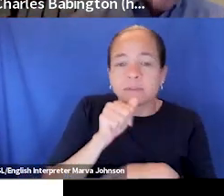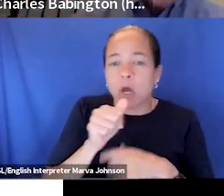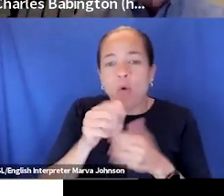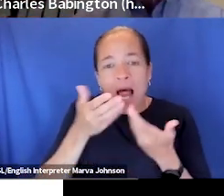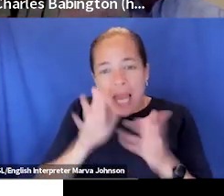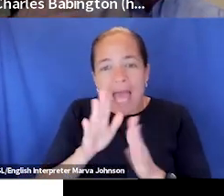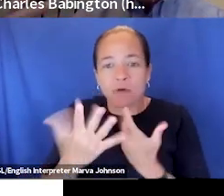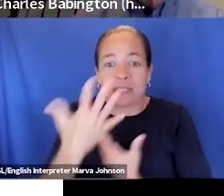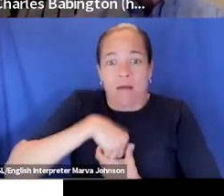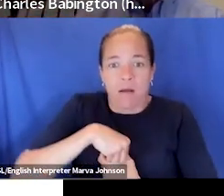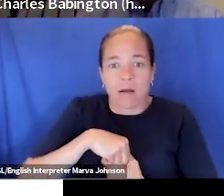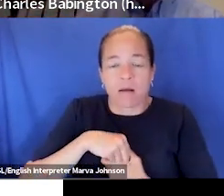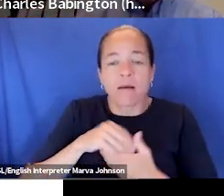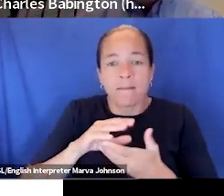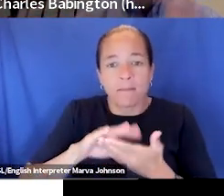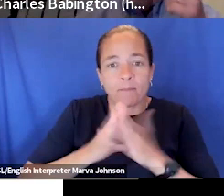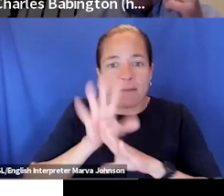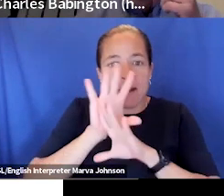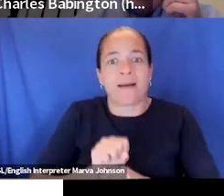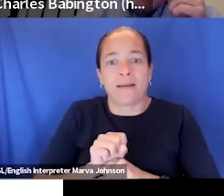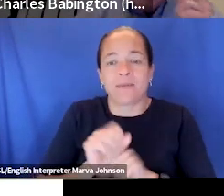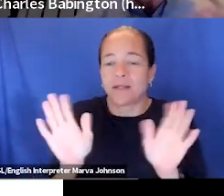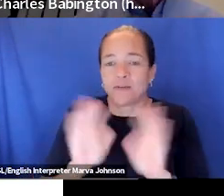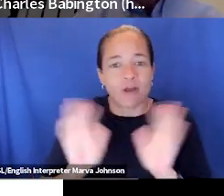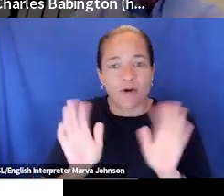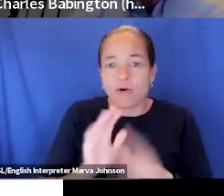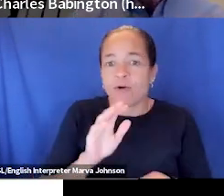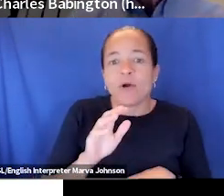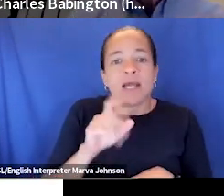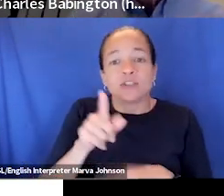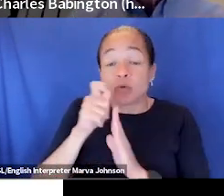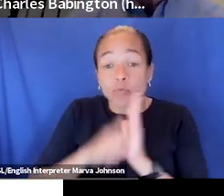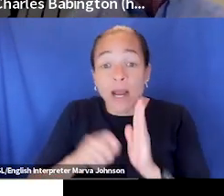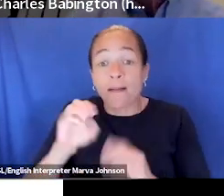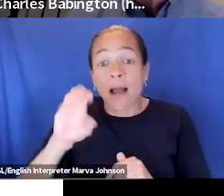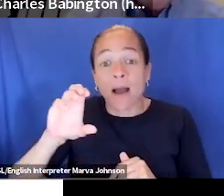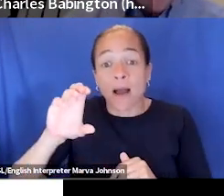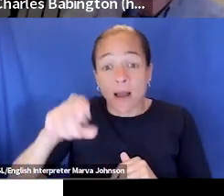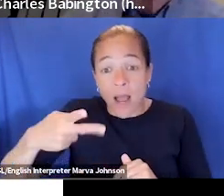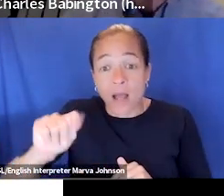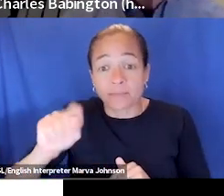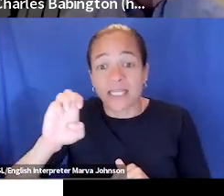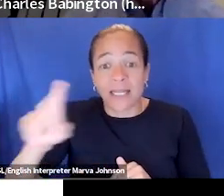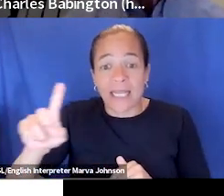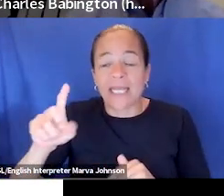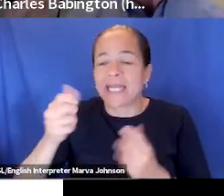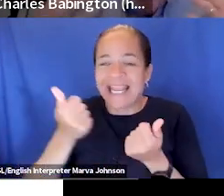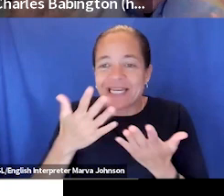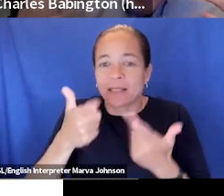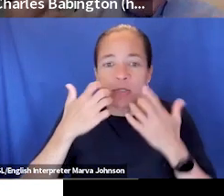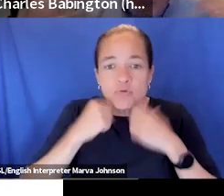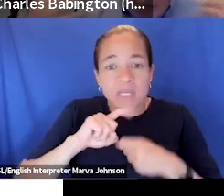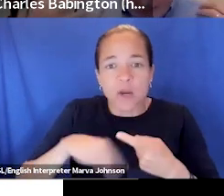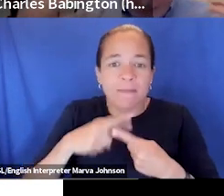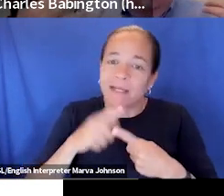an op-ed or a job application or a report or anything that you care about, do not write that way. And